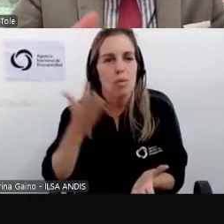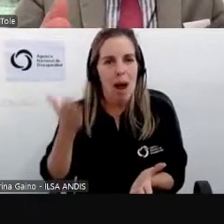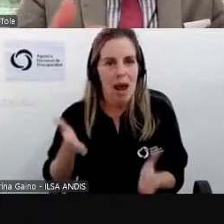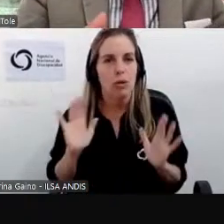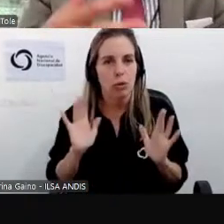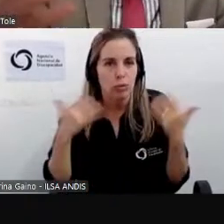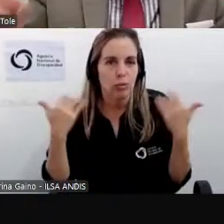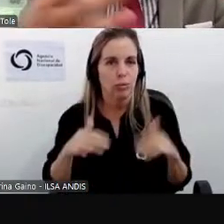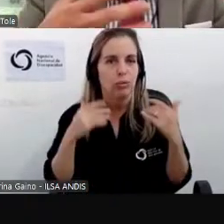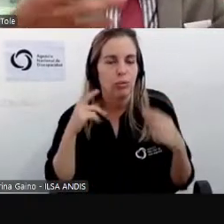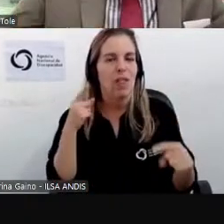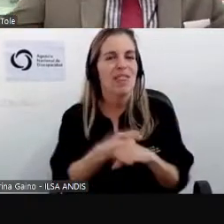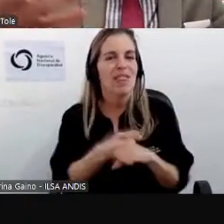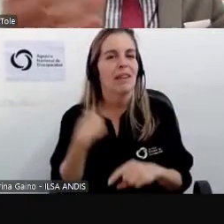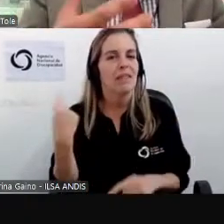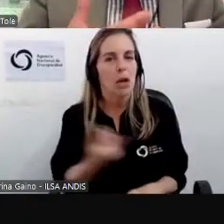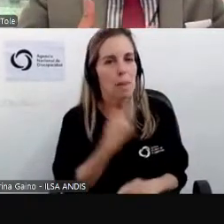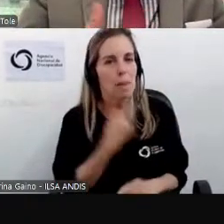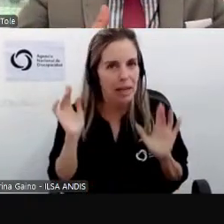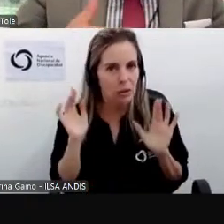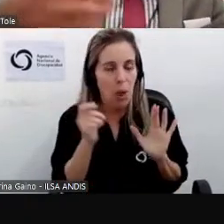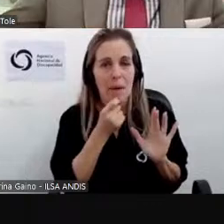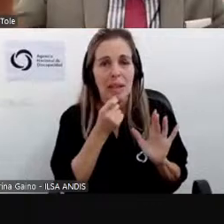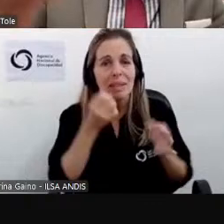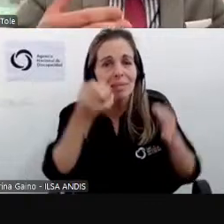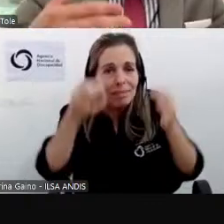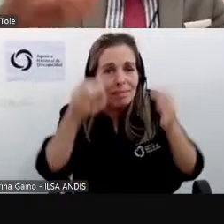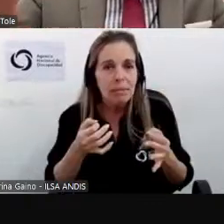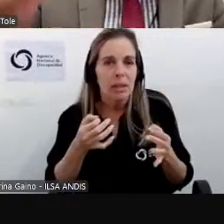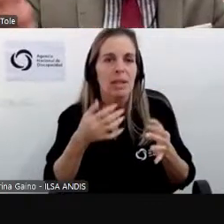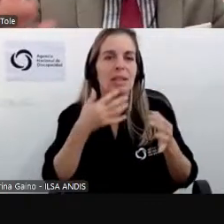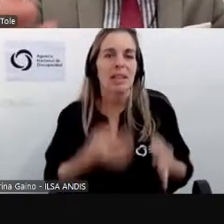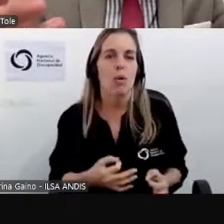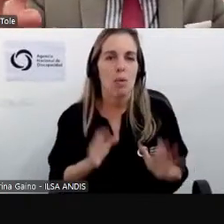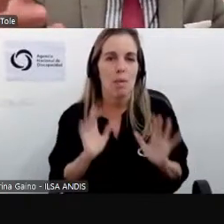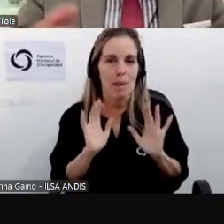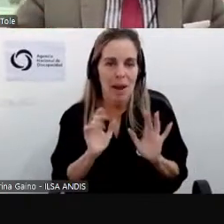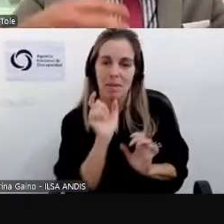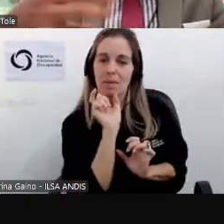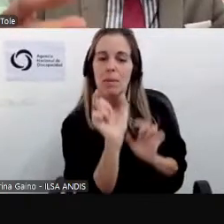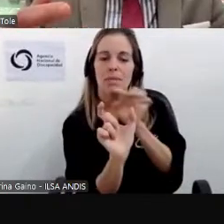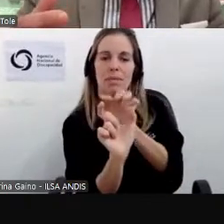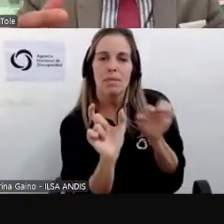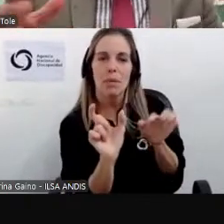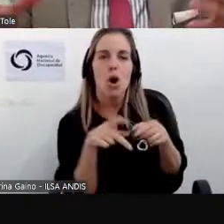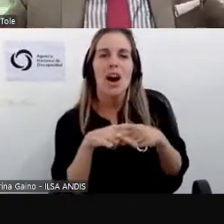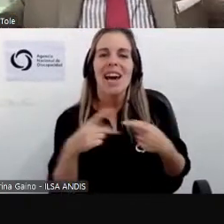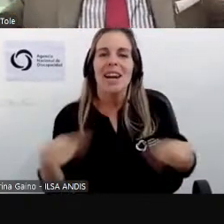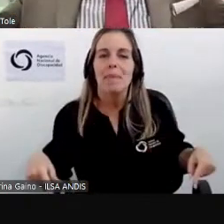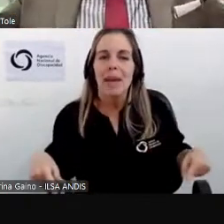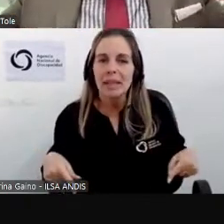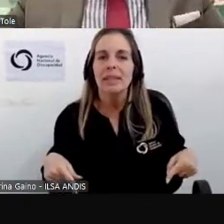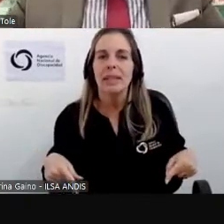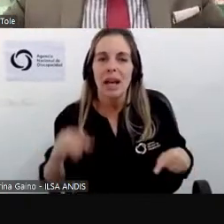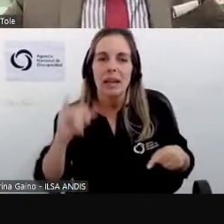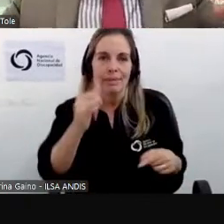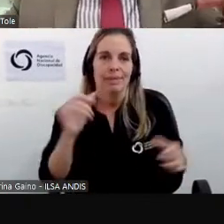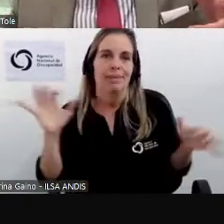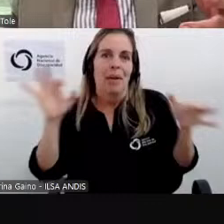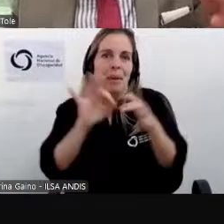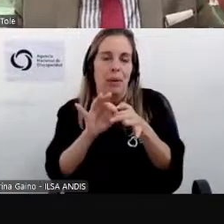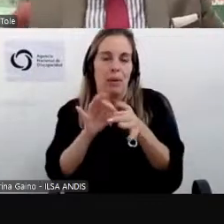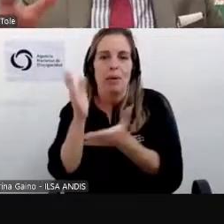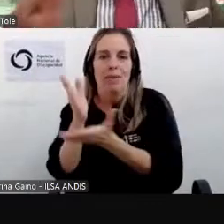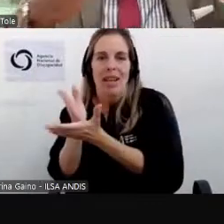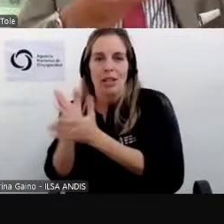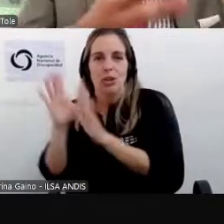human rights. This is one of the main challenges to see whether we can make this tool